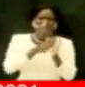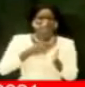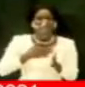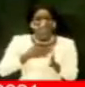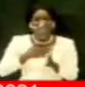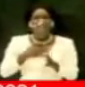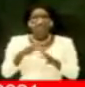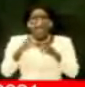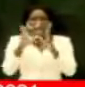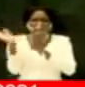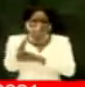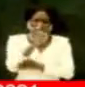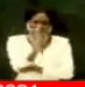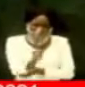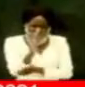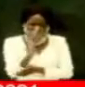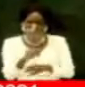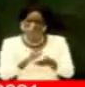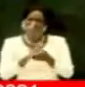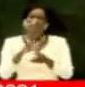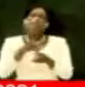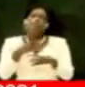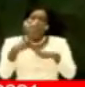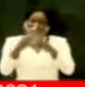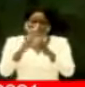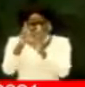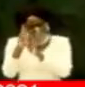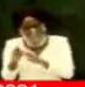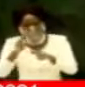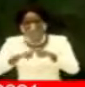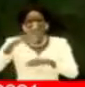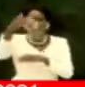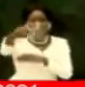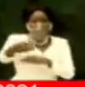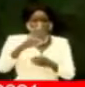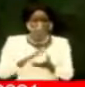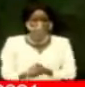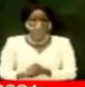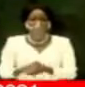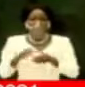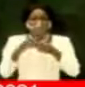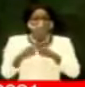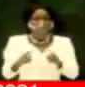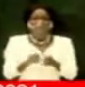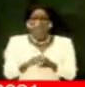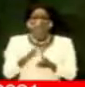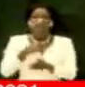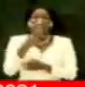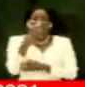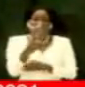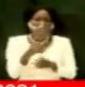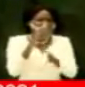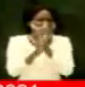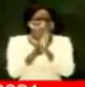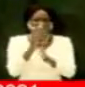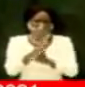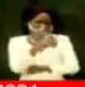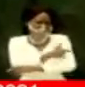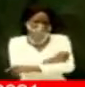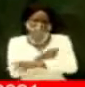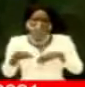give preference to them. Also, let me finish by saying no vaccine is being given to school kids. We have had some